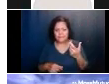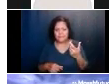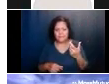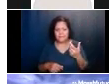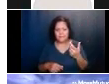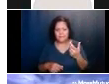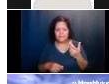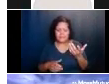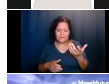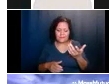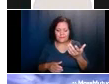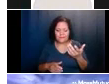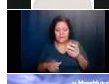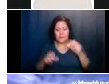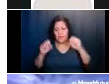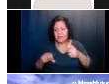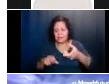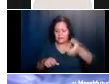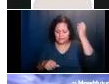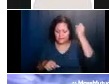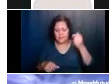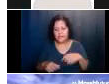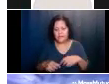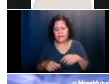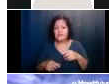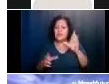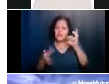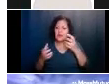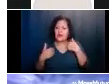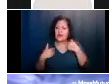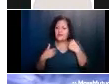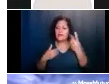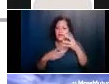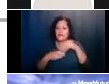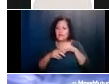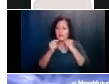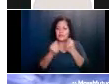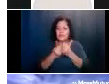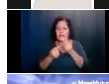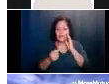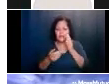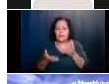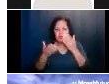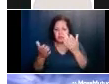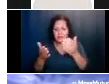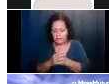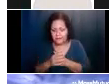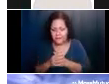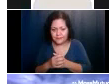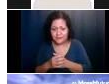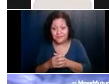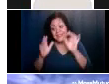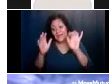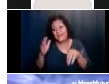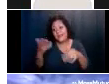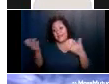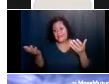someone, on your team that can provide advice in that regard. So that